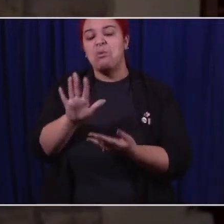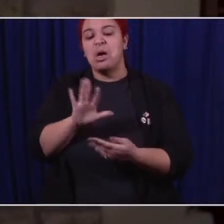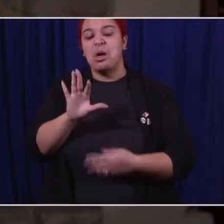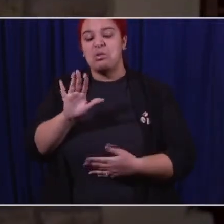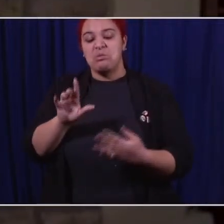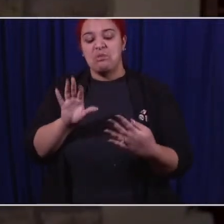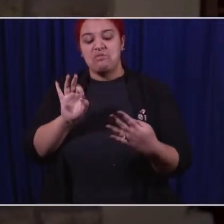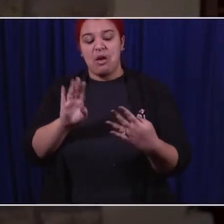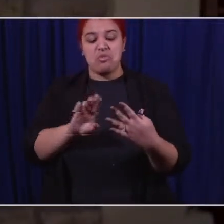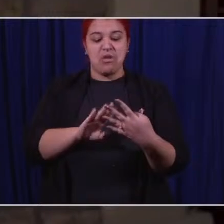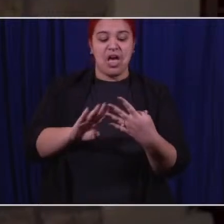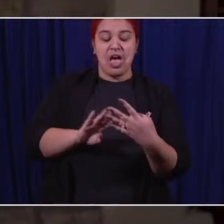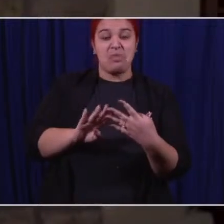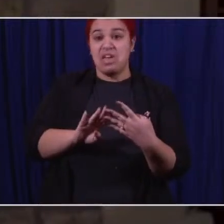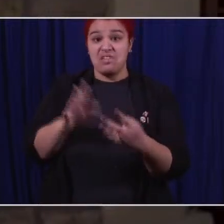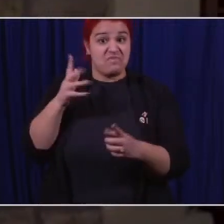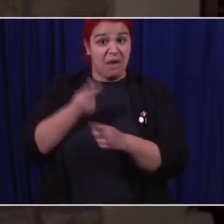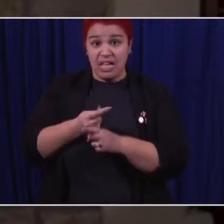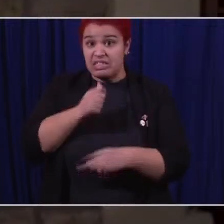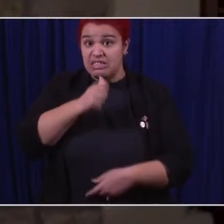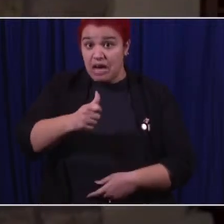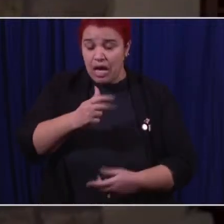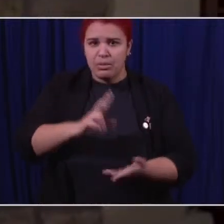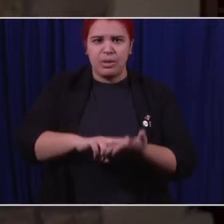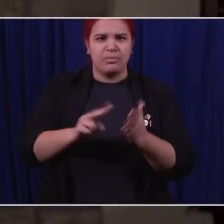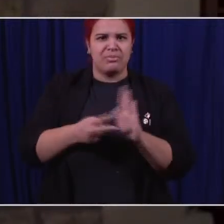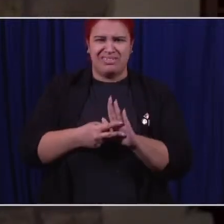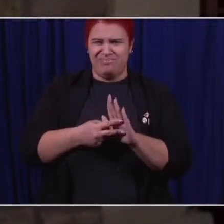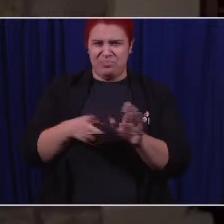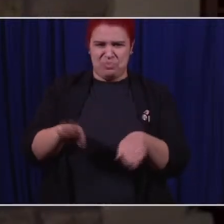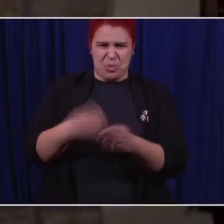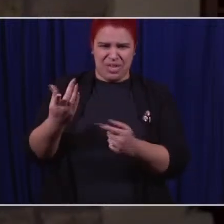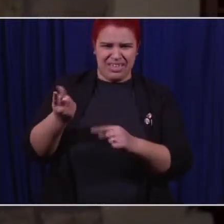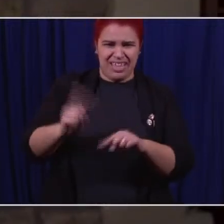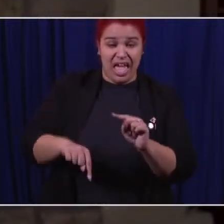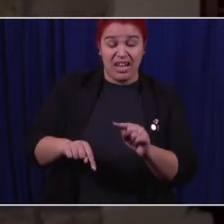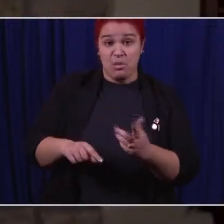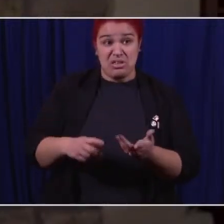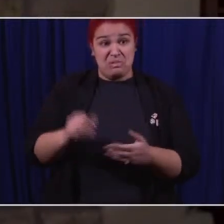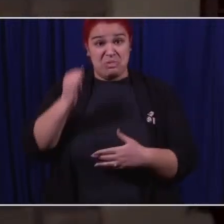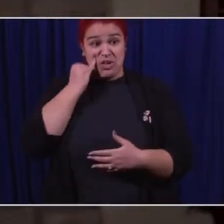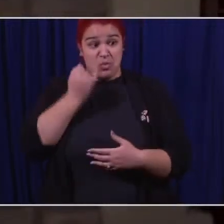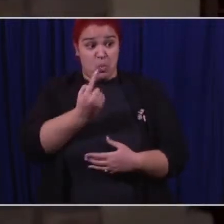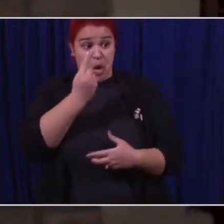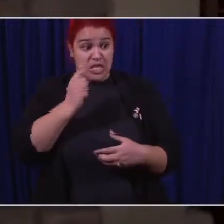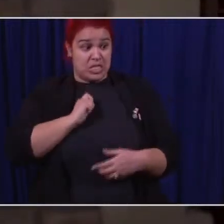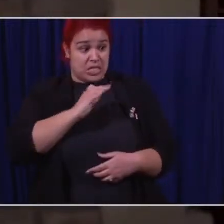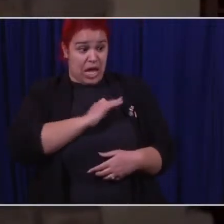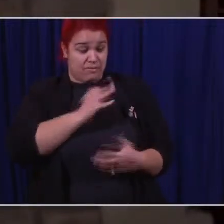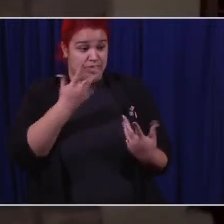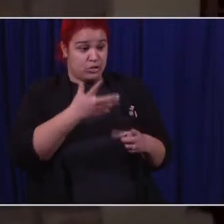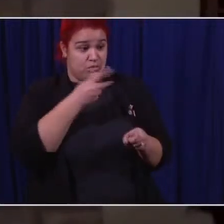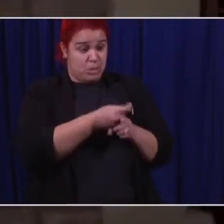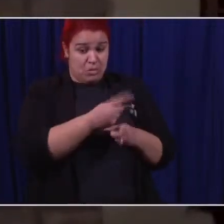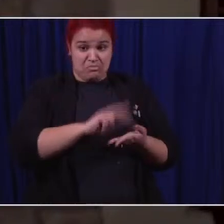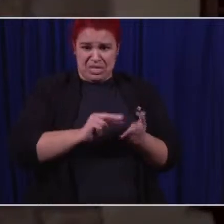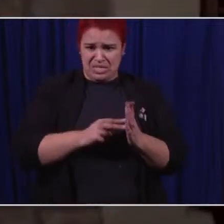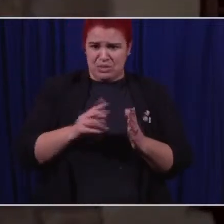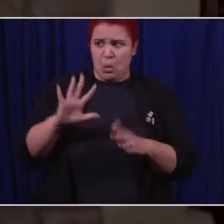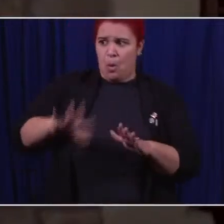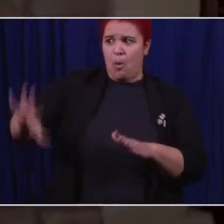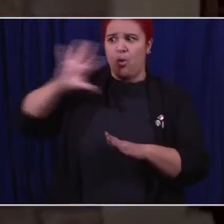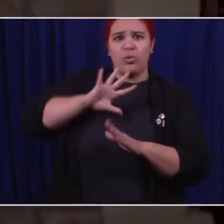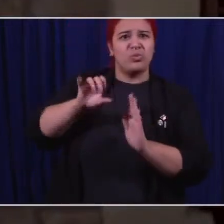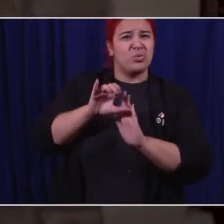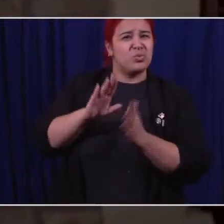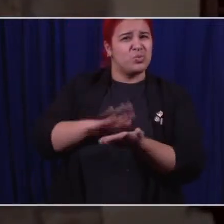open if their employees just have one dose? Thank you. Well, sure. Schools, I mean, look, Kevin, we've had